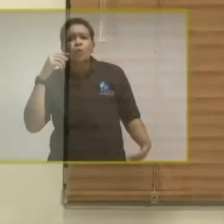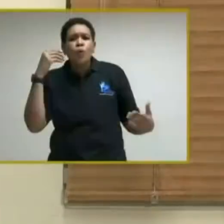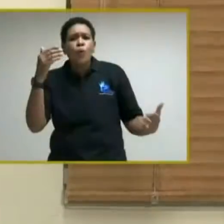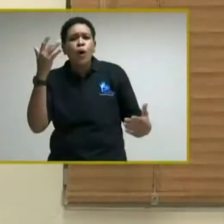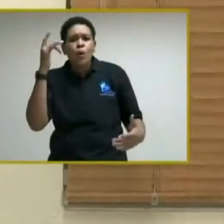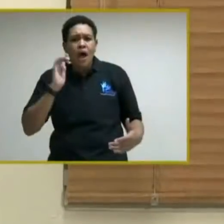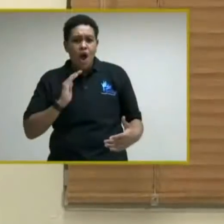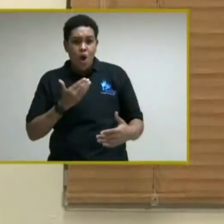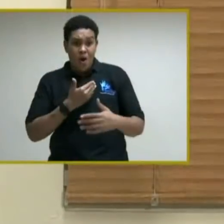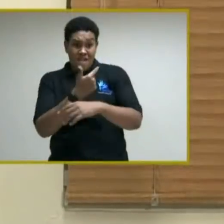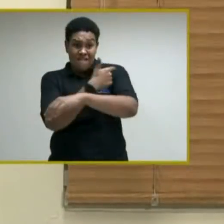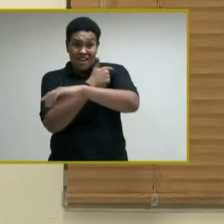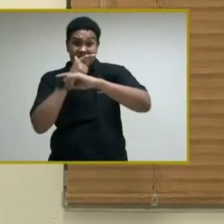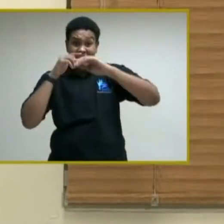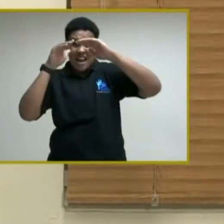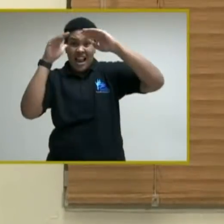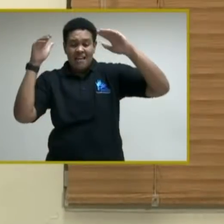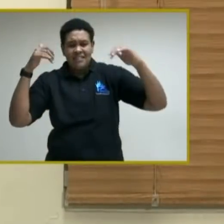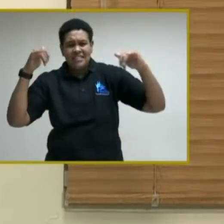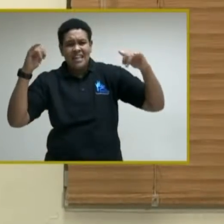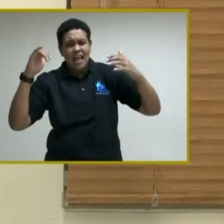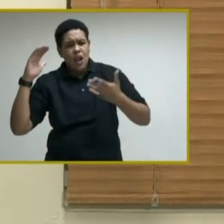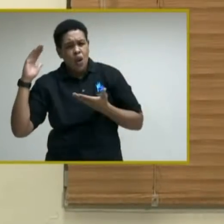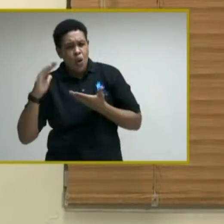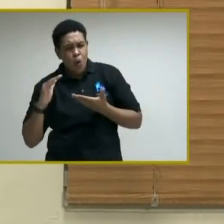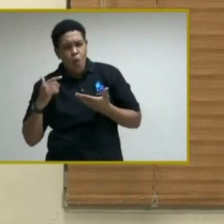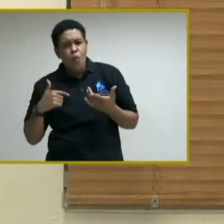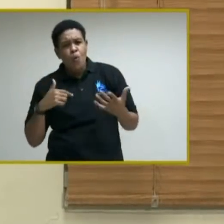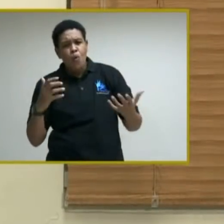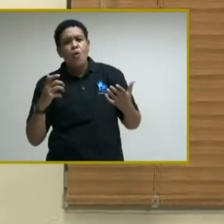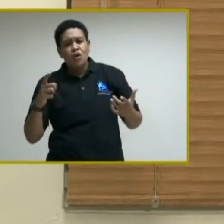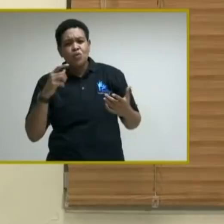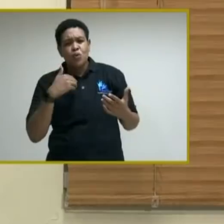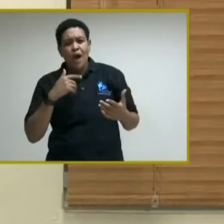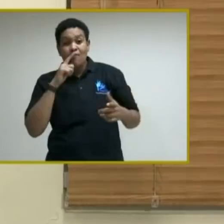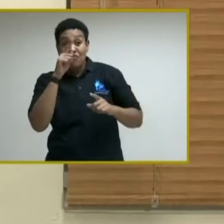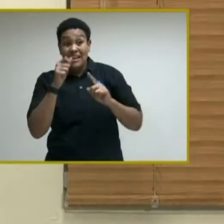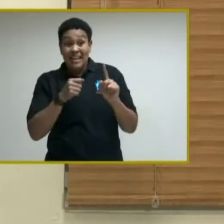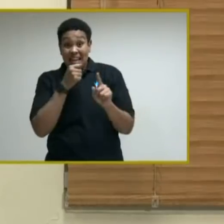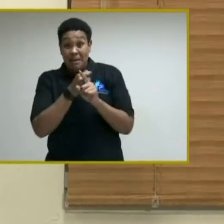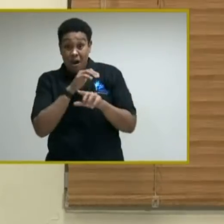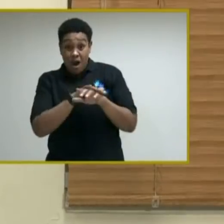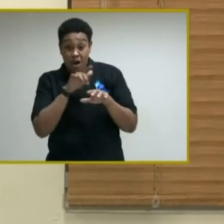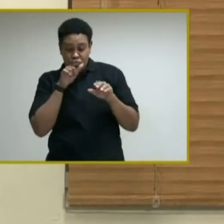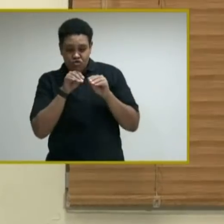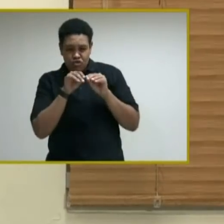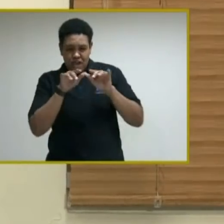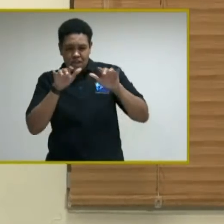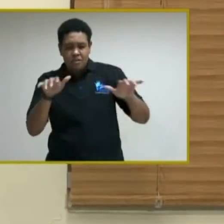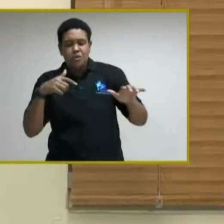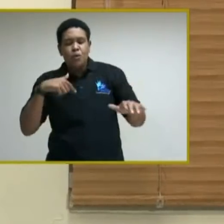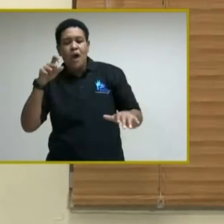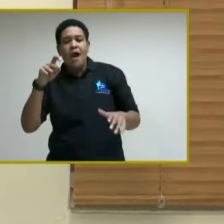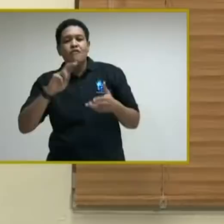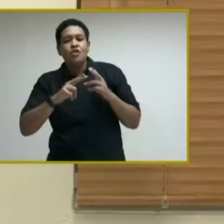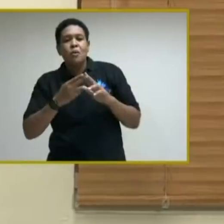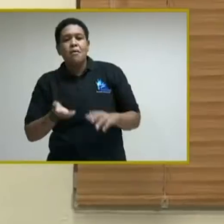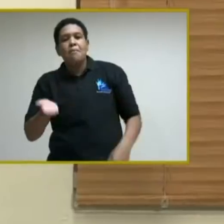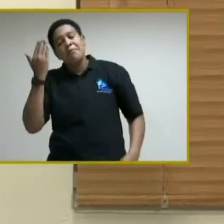because our vaccination level is still low, and we want it to have an impact on transmission. We have to get the numbers